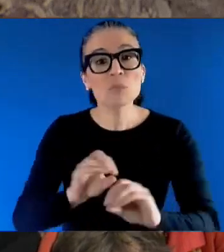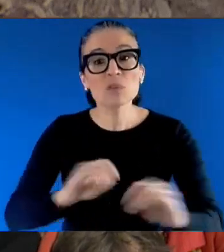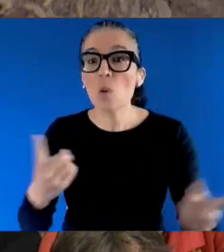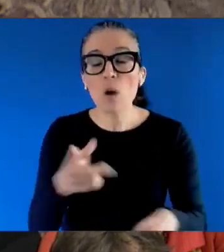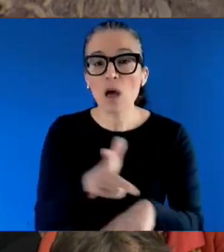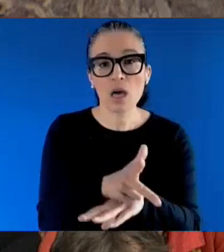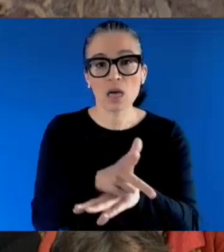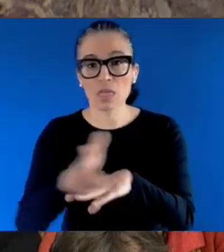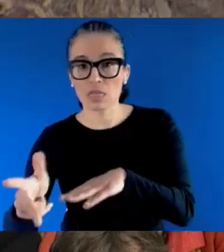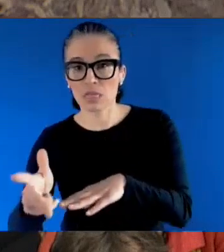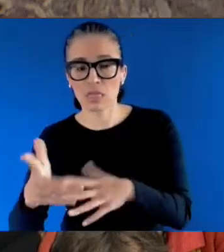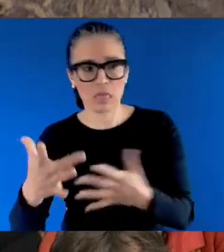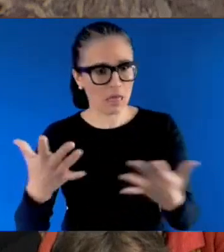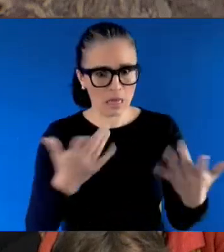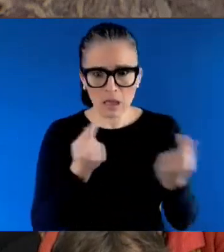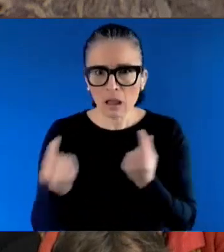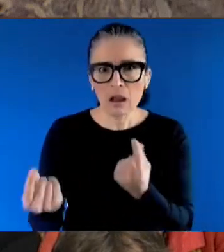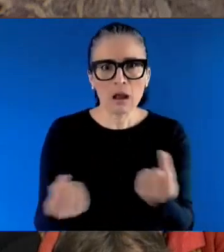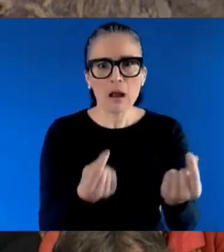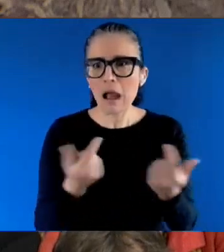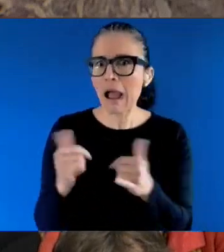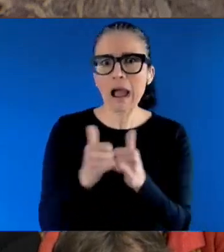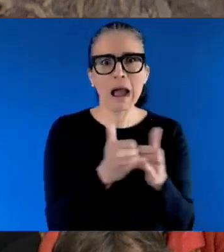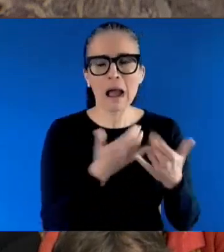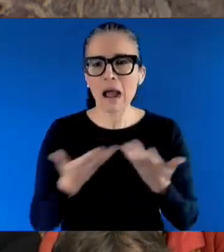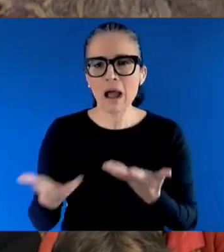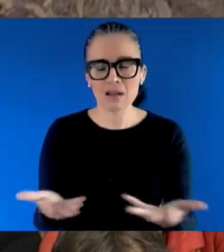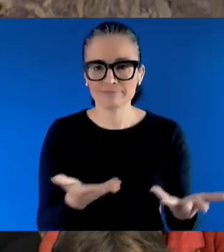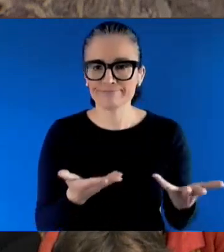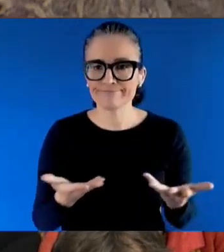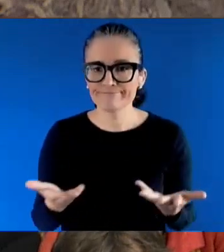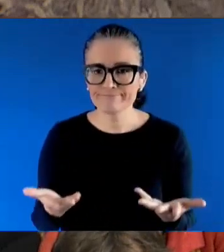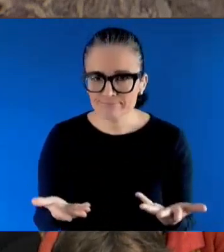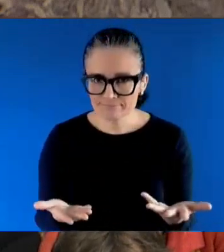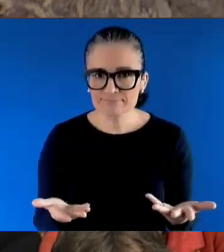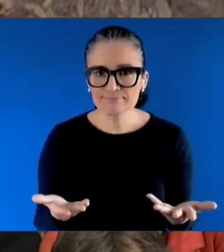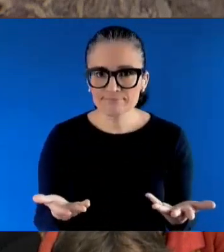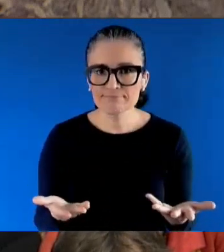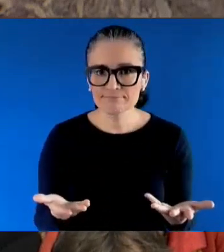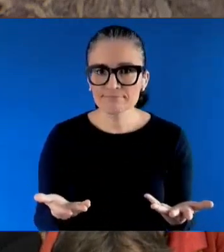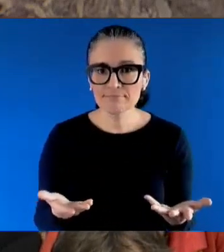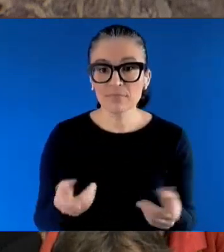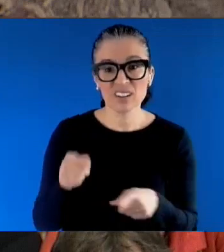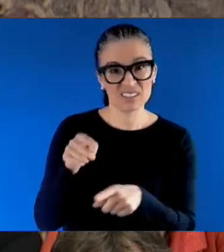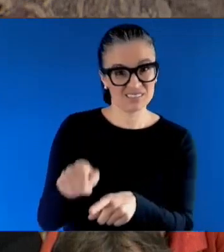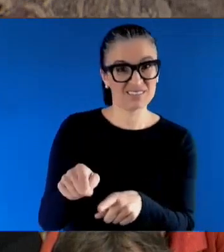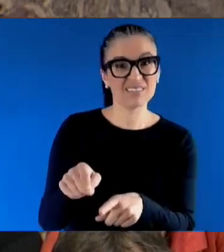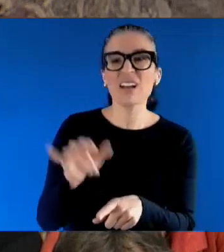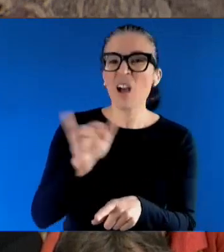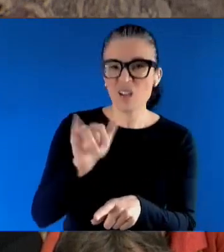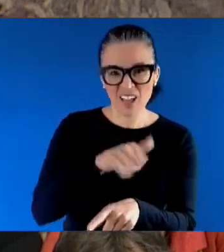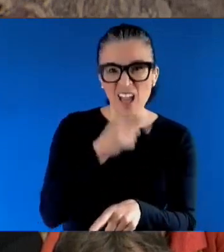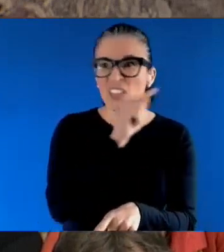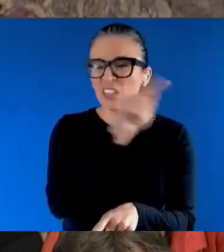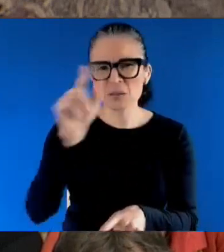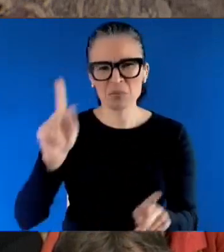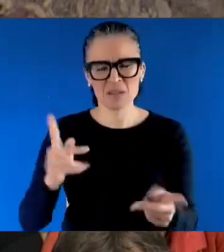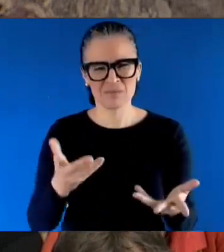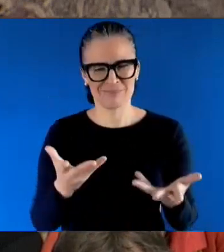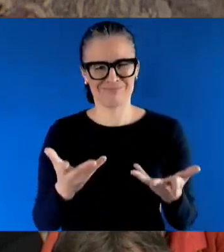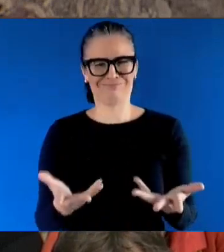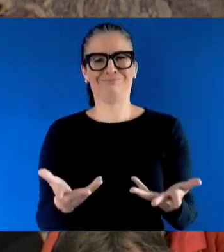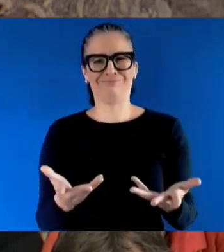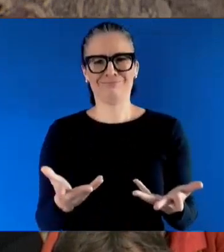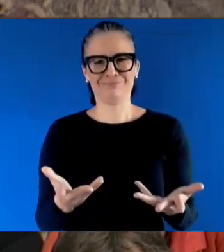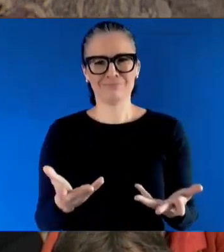way," end quote. Lane French and countless others deserve more than excuses, and I feel your pain